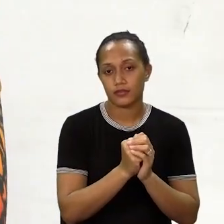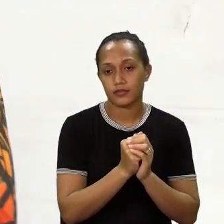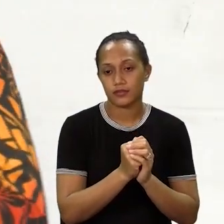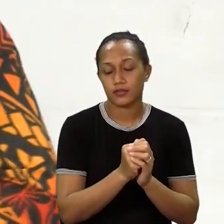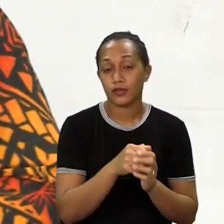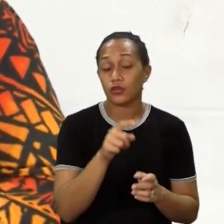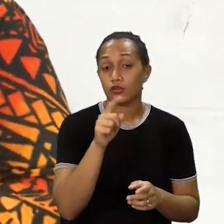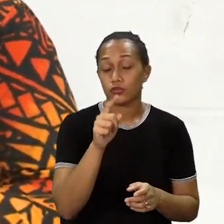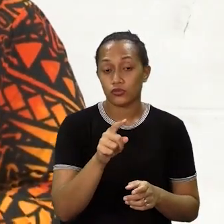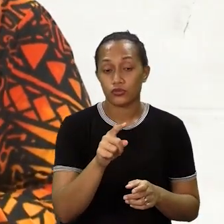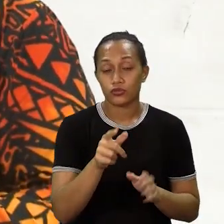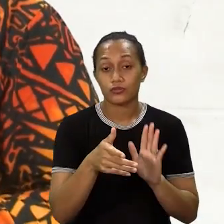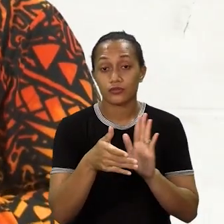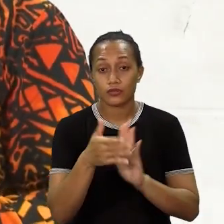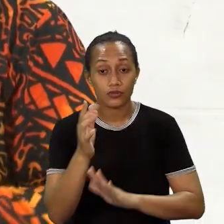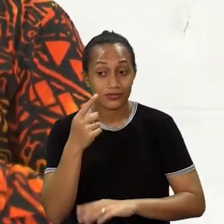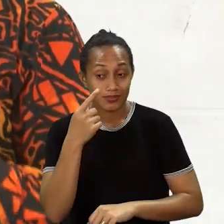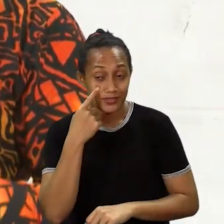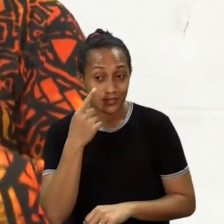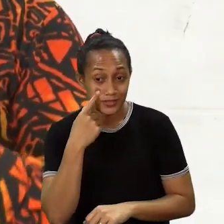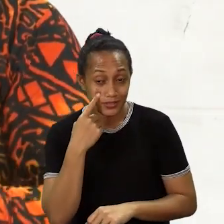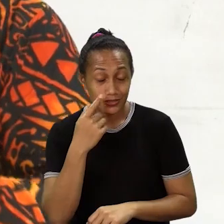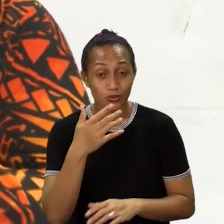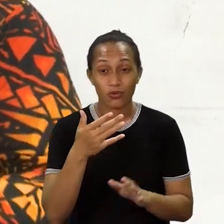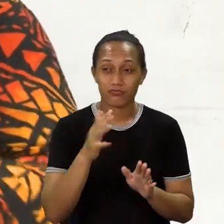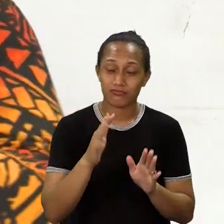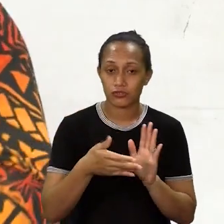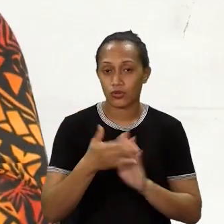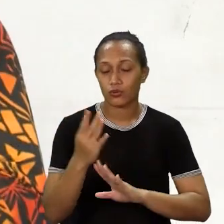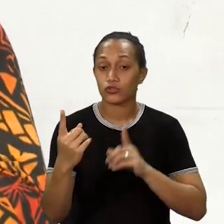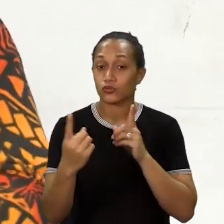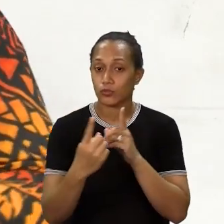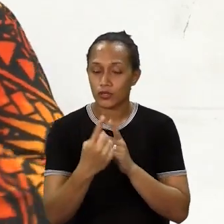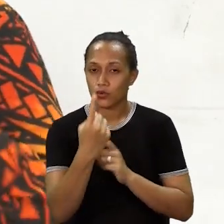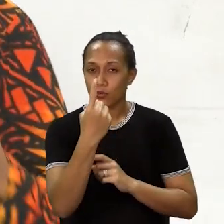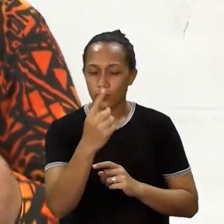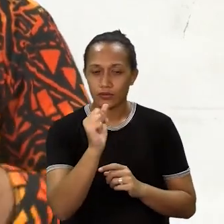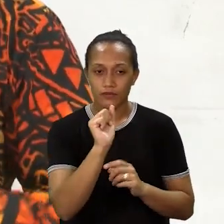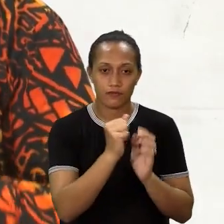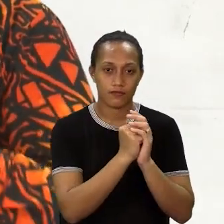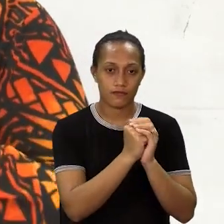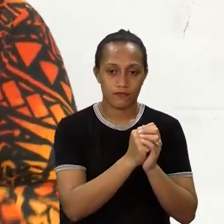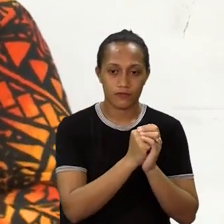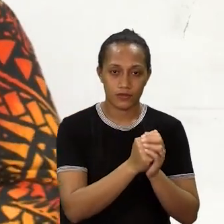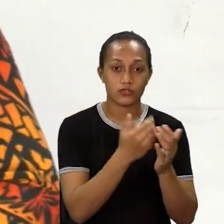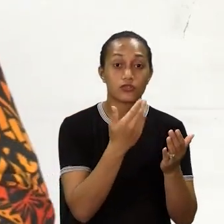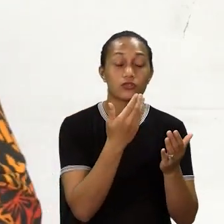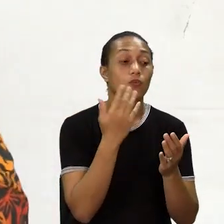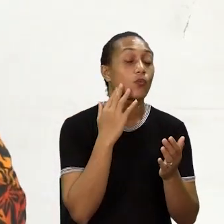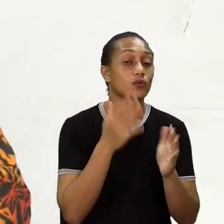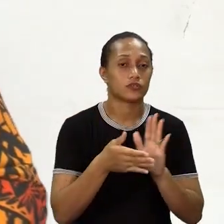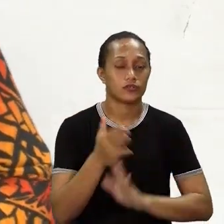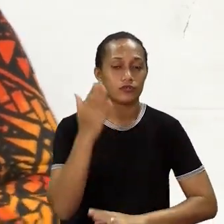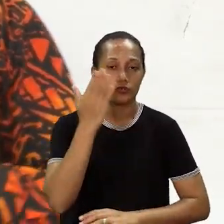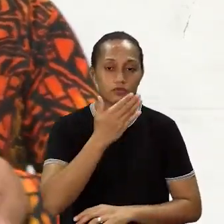her friends, right? She is going to see, or she is going to meet one of her friends on